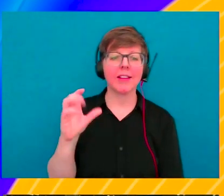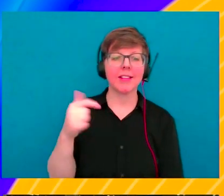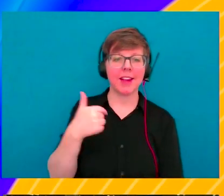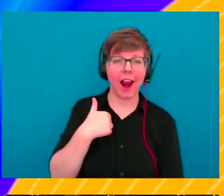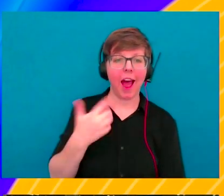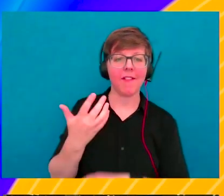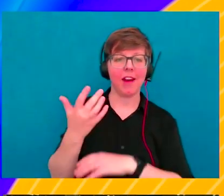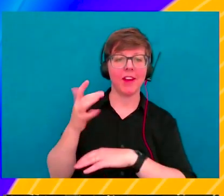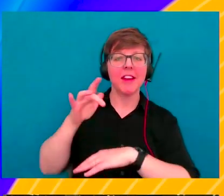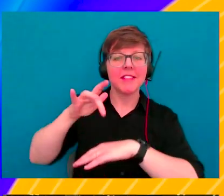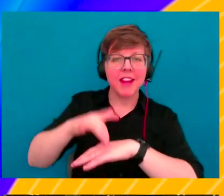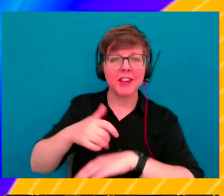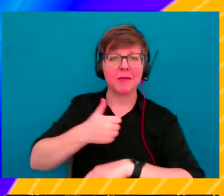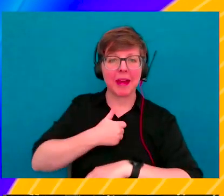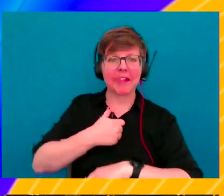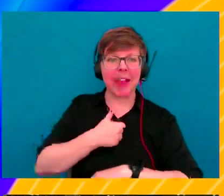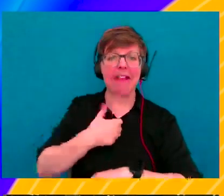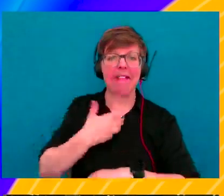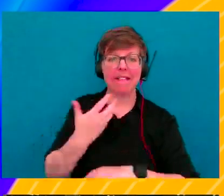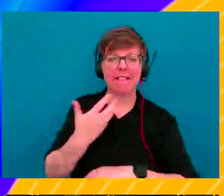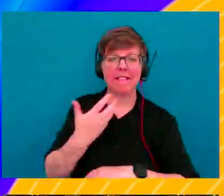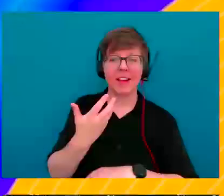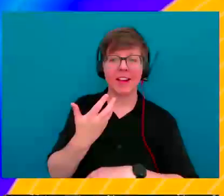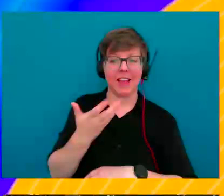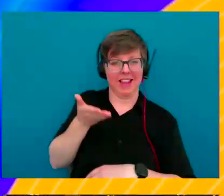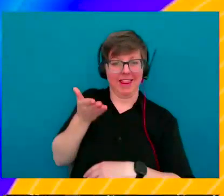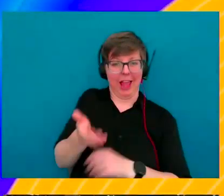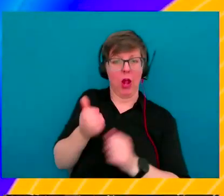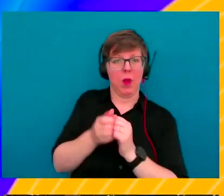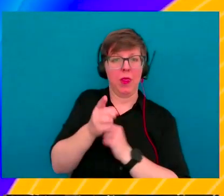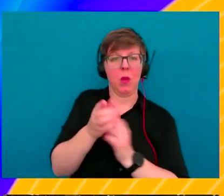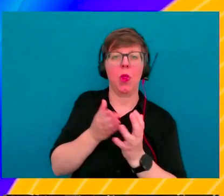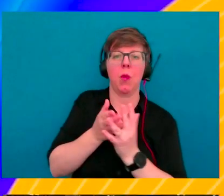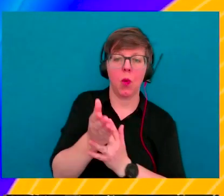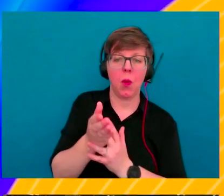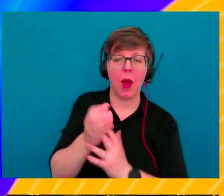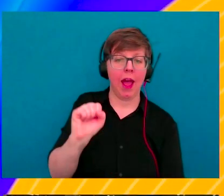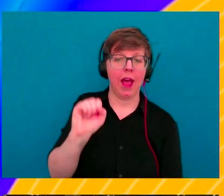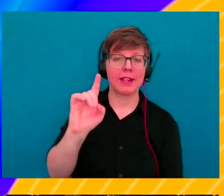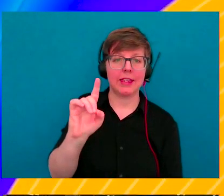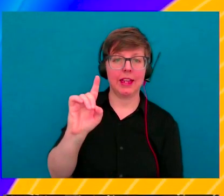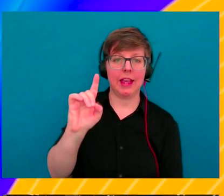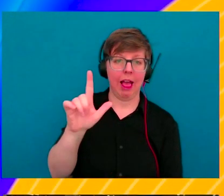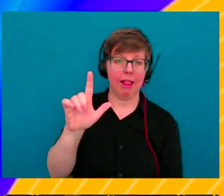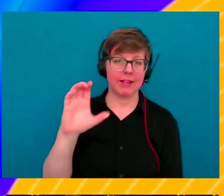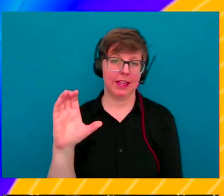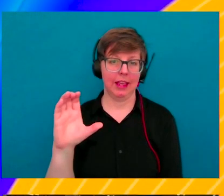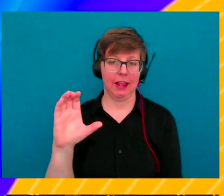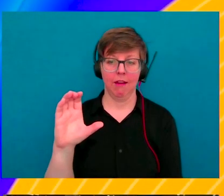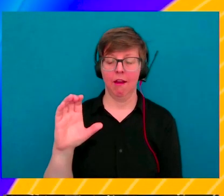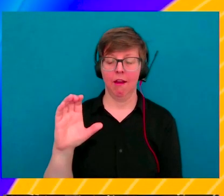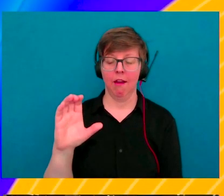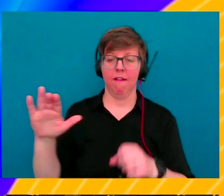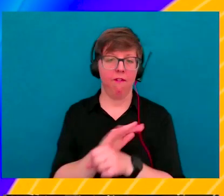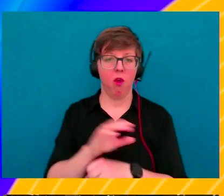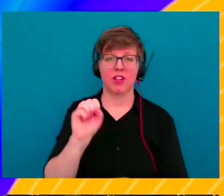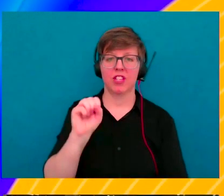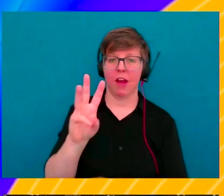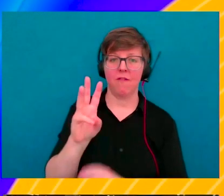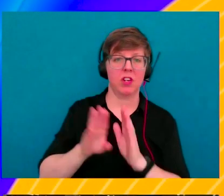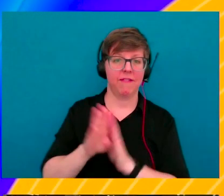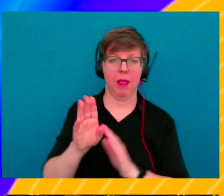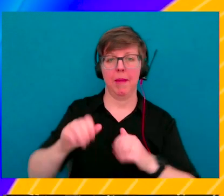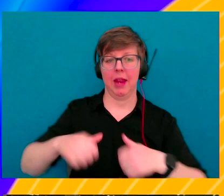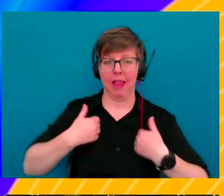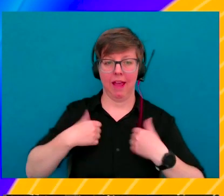it, it's there with you through the SDLC, right? It's with you throughout the entire software development lifecycle, and it's only going to get better